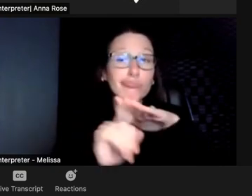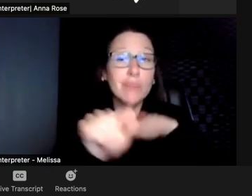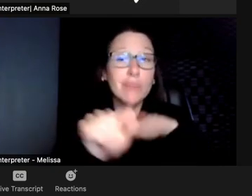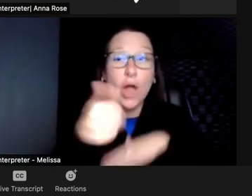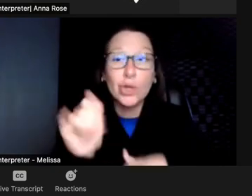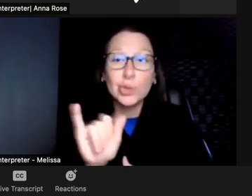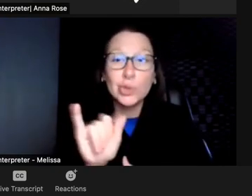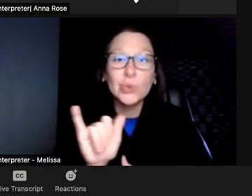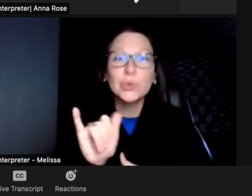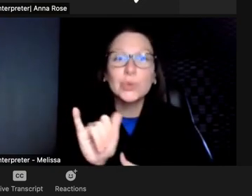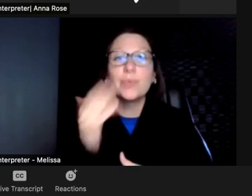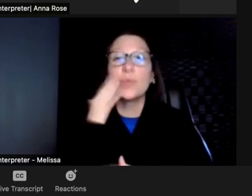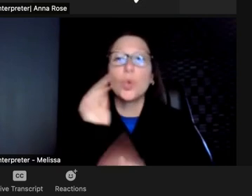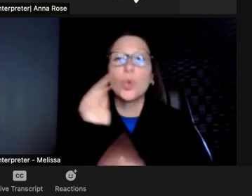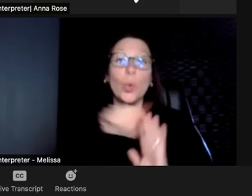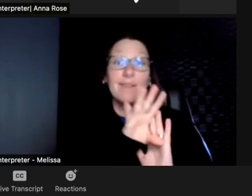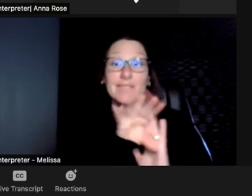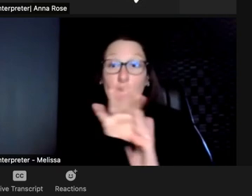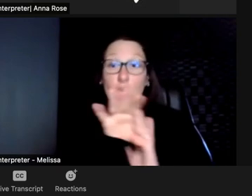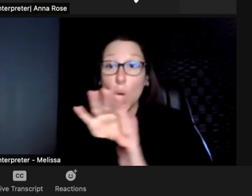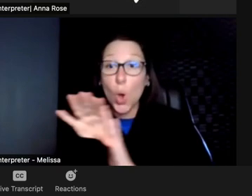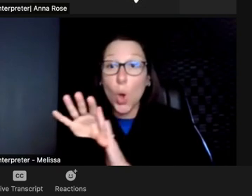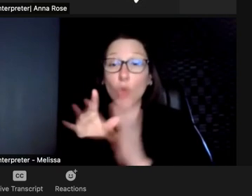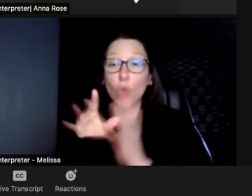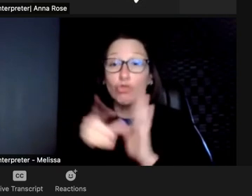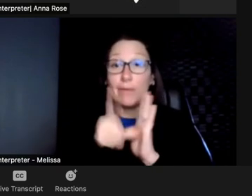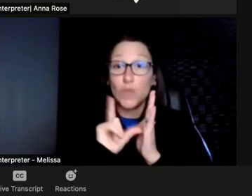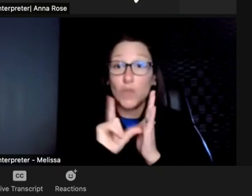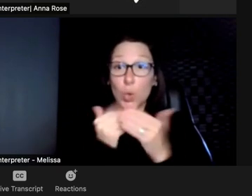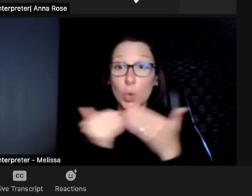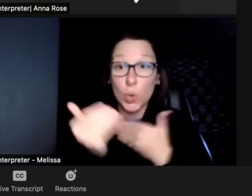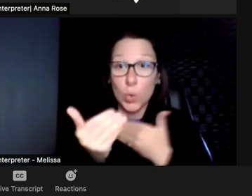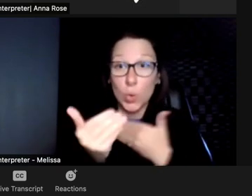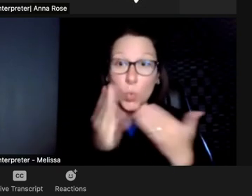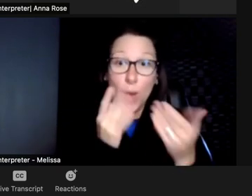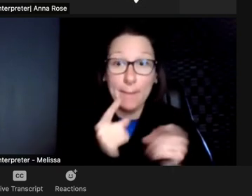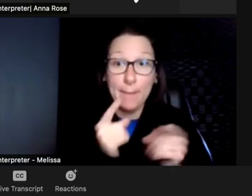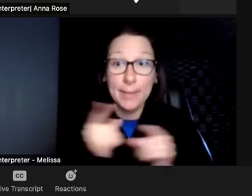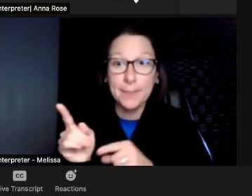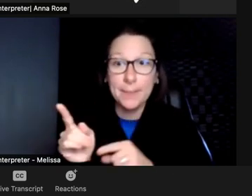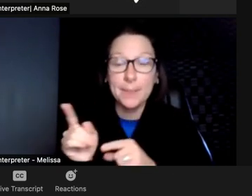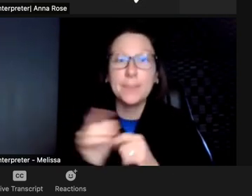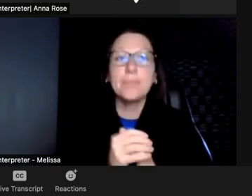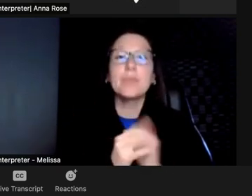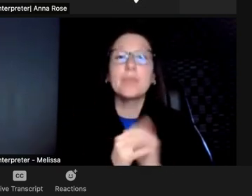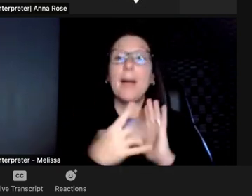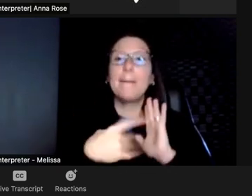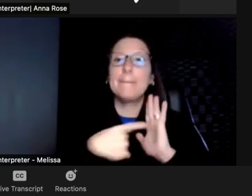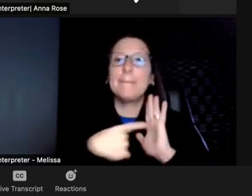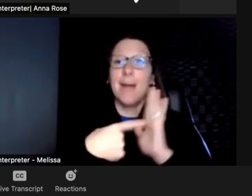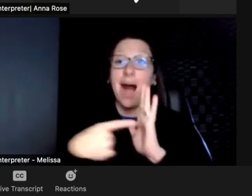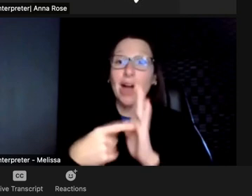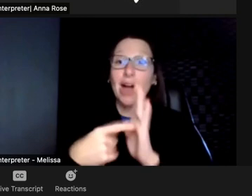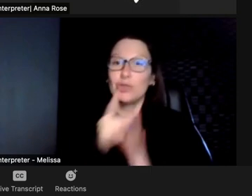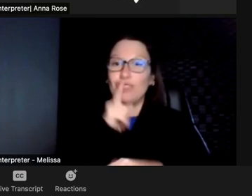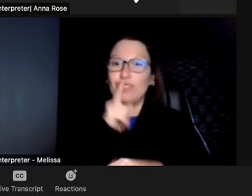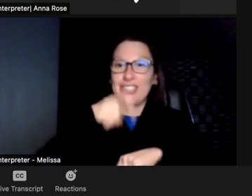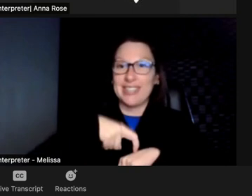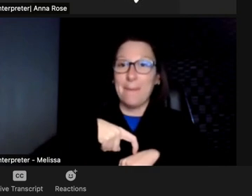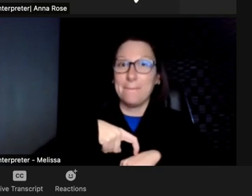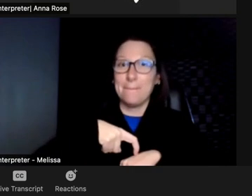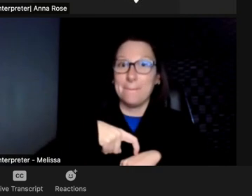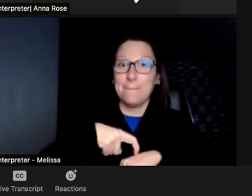video, review what's going to happen in advance, and then model those things in real time. Right? Take the video